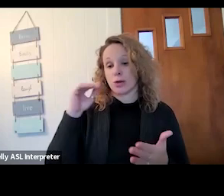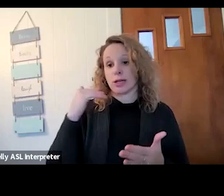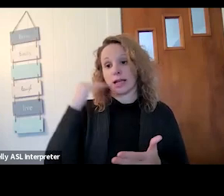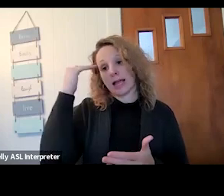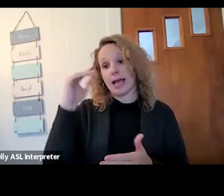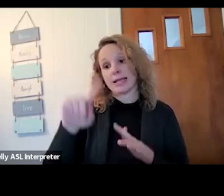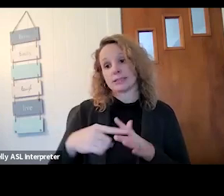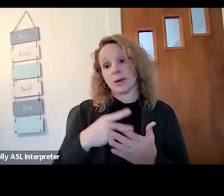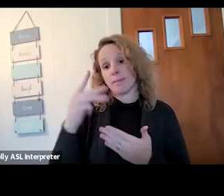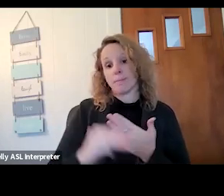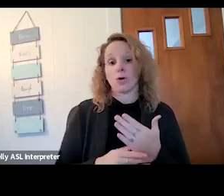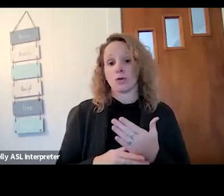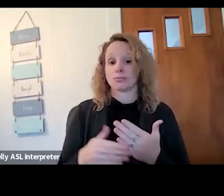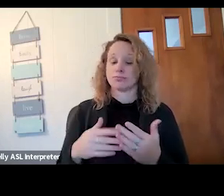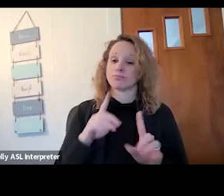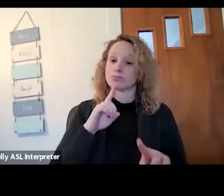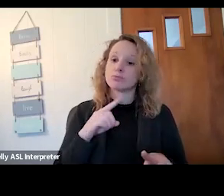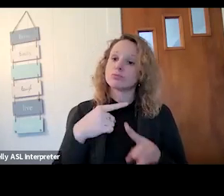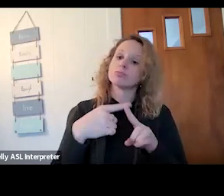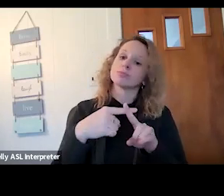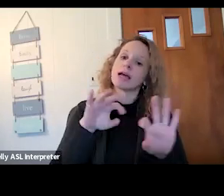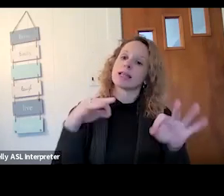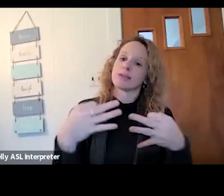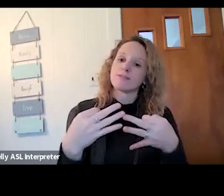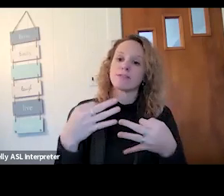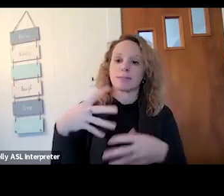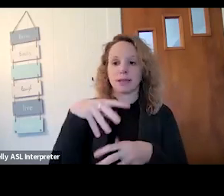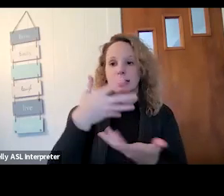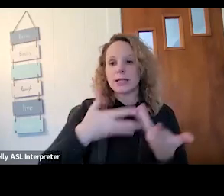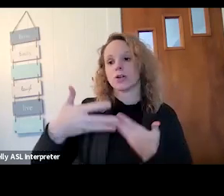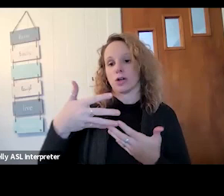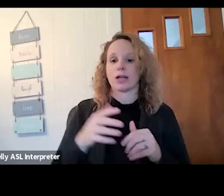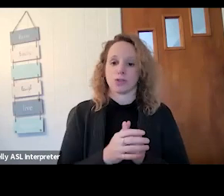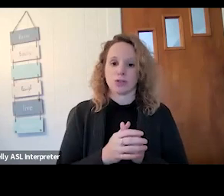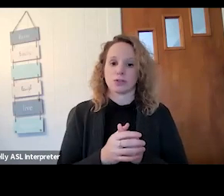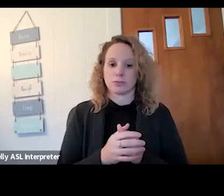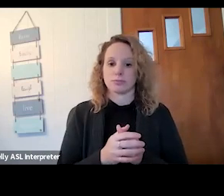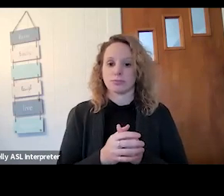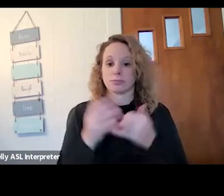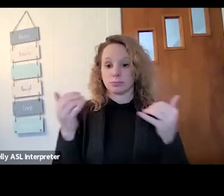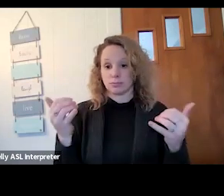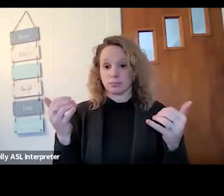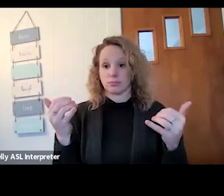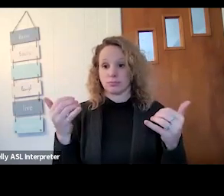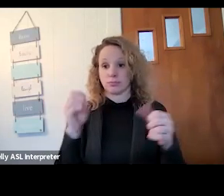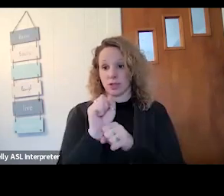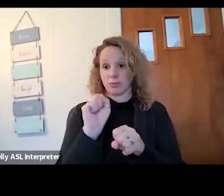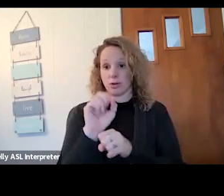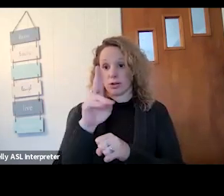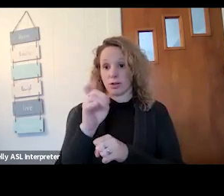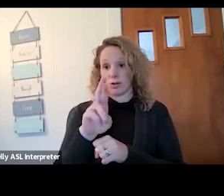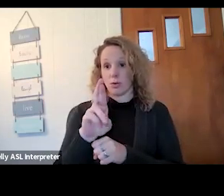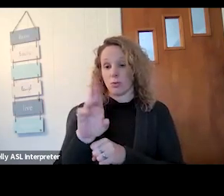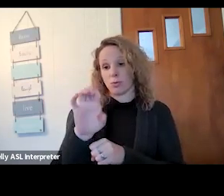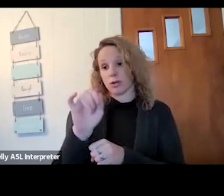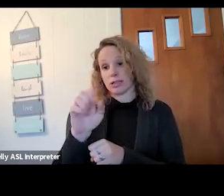And they reported positive family interactions, which were corroborated by staff. And now she maintained employment at Uber Eats for the past